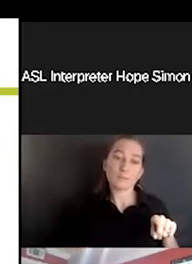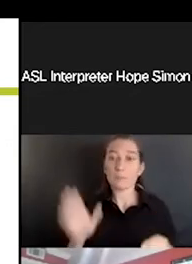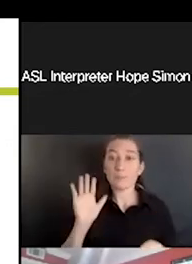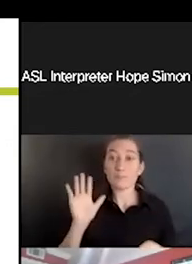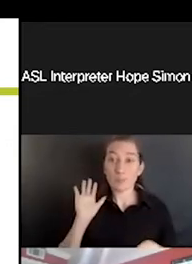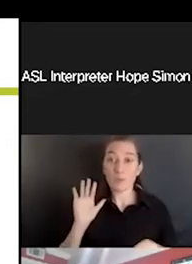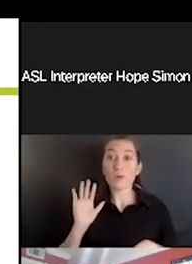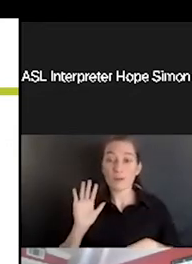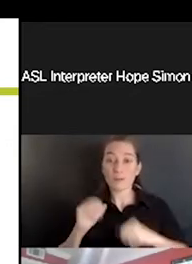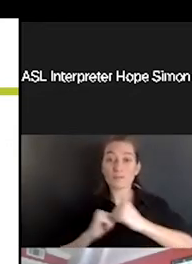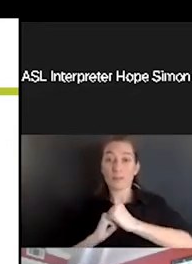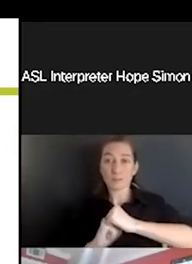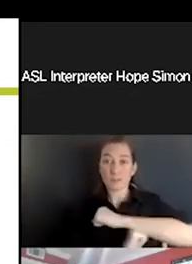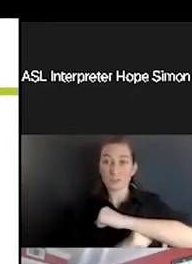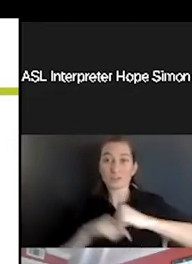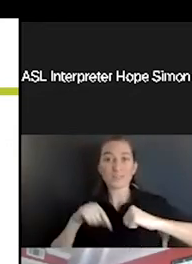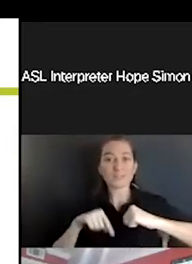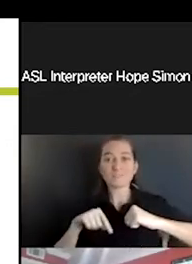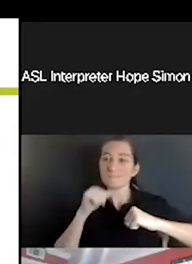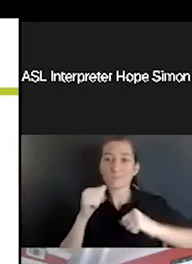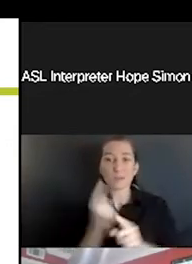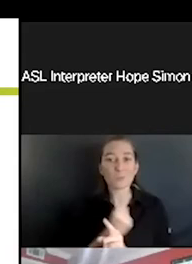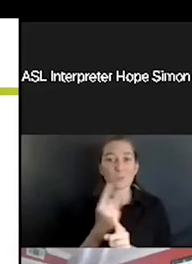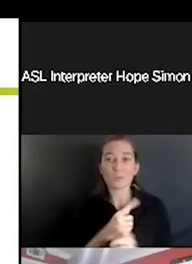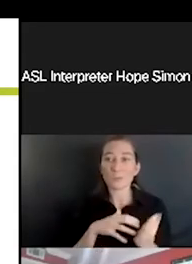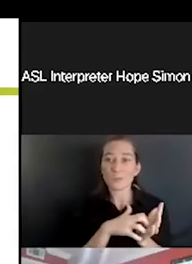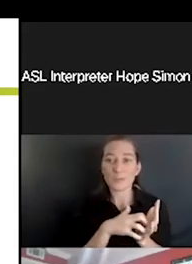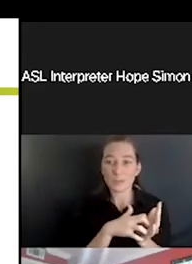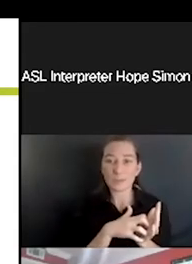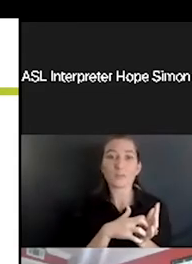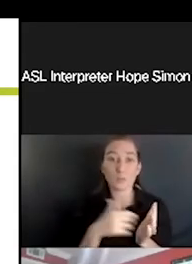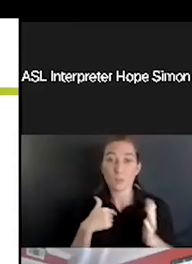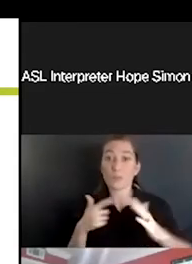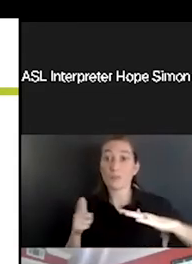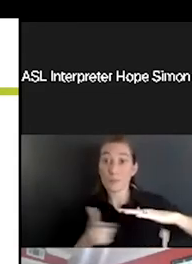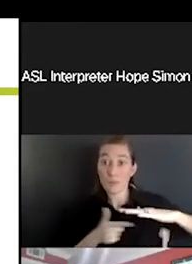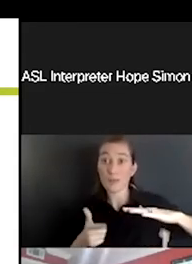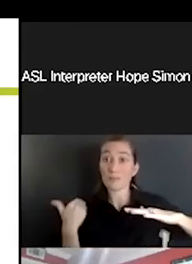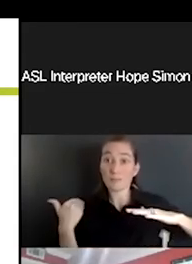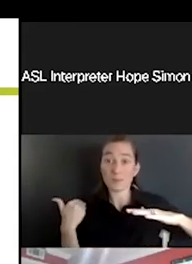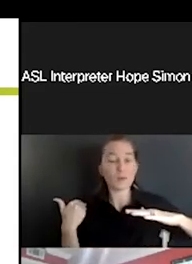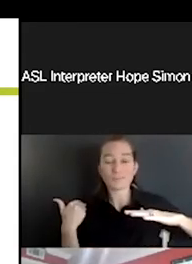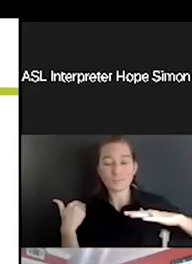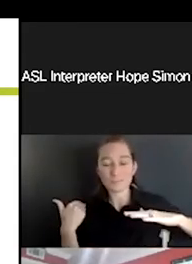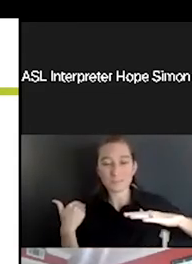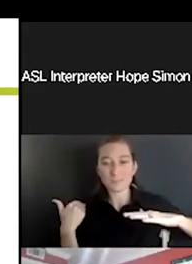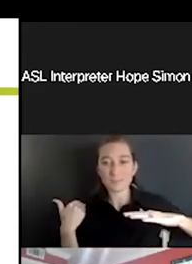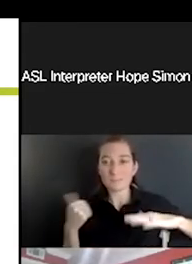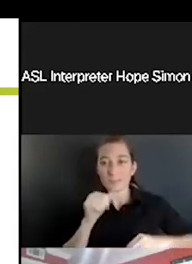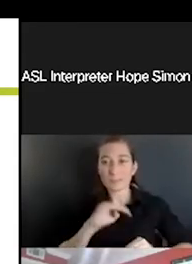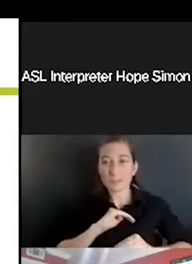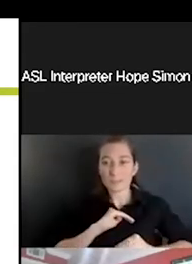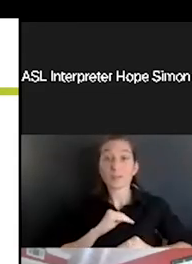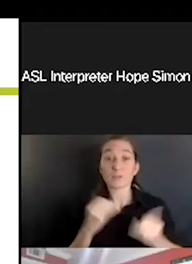And that's for various detailing and type of welding that we used to use in the past. And one of a typical way of retrofitting